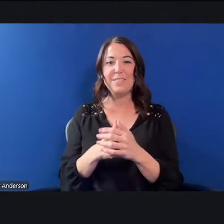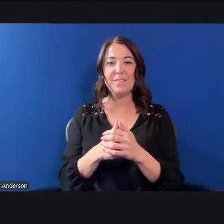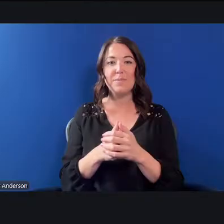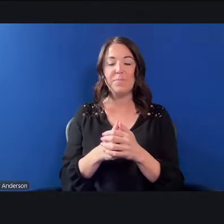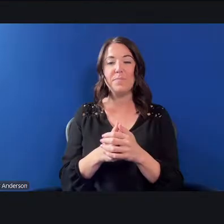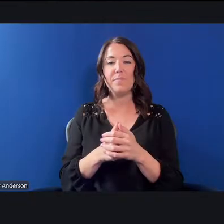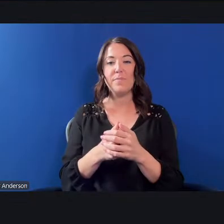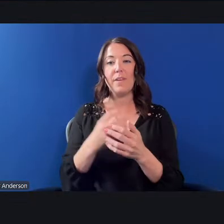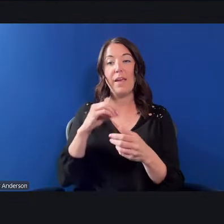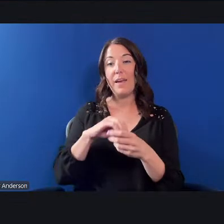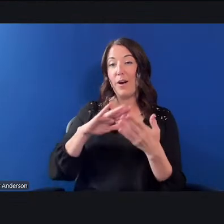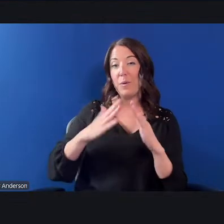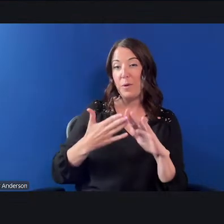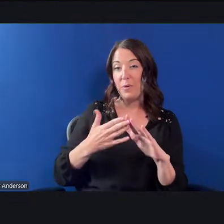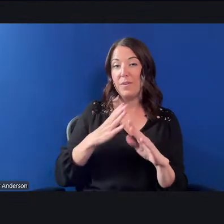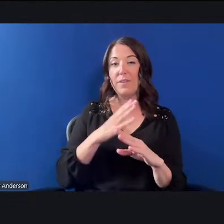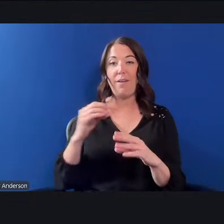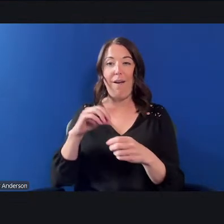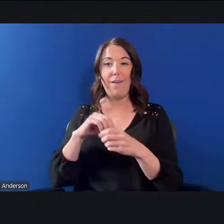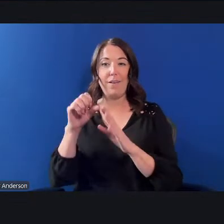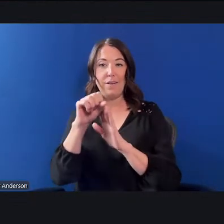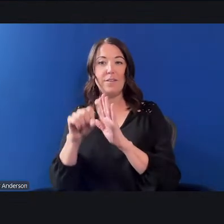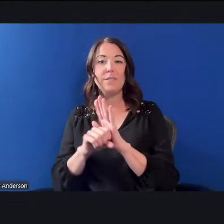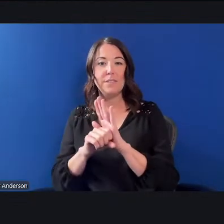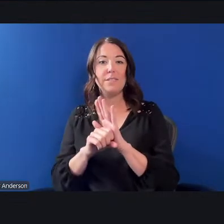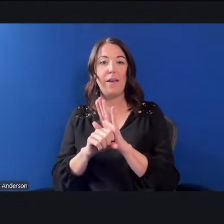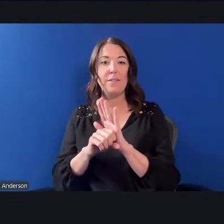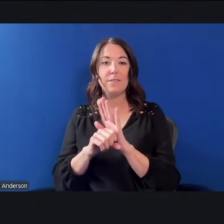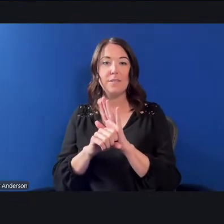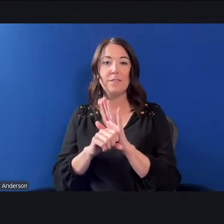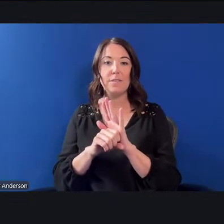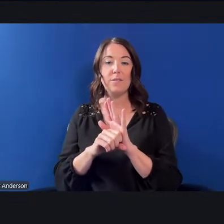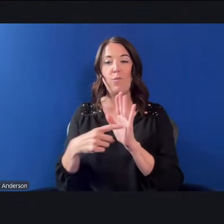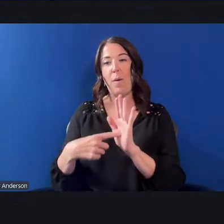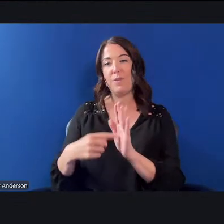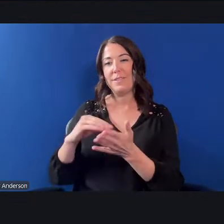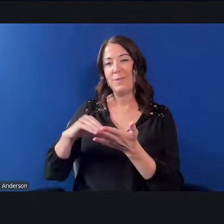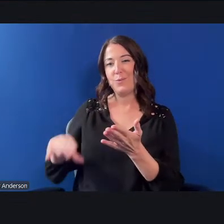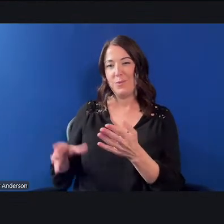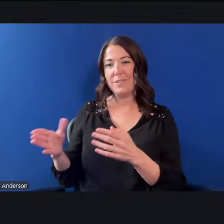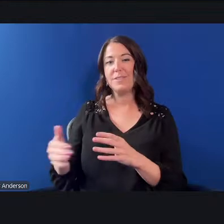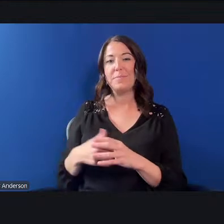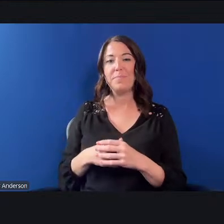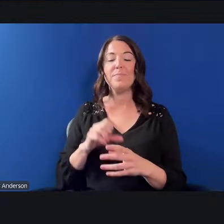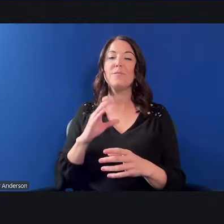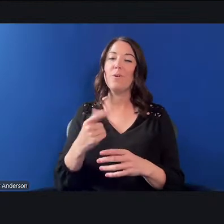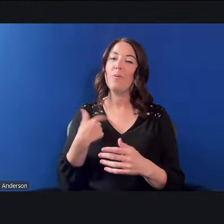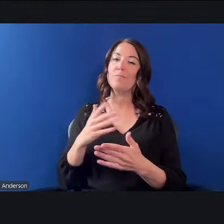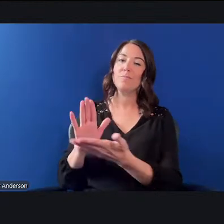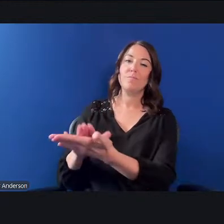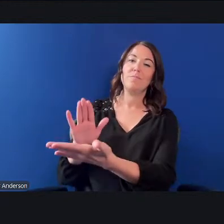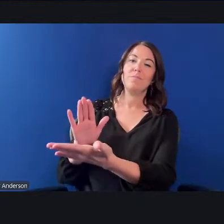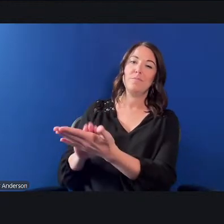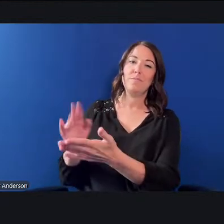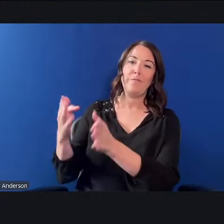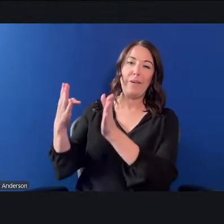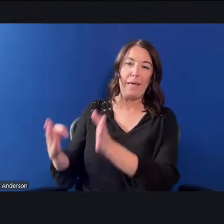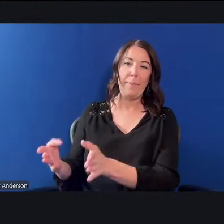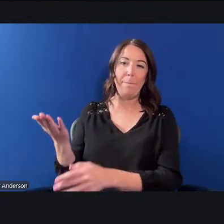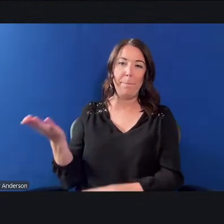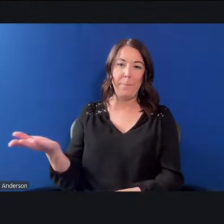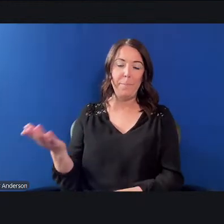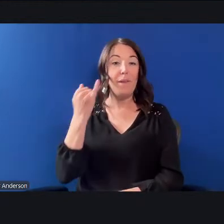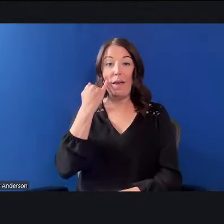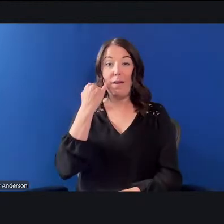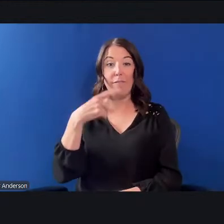in our communities and in our state on behalf of our students. So just a shout out to him if any of you have not.